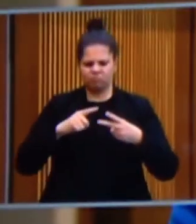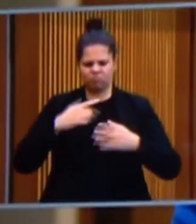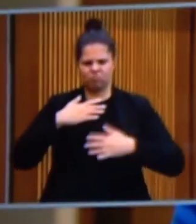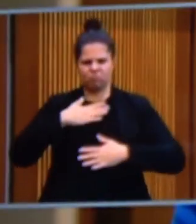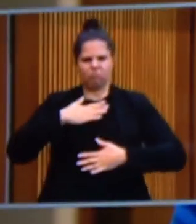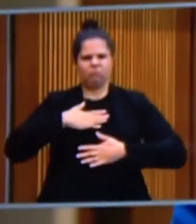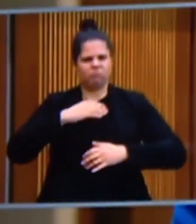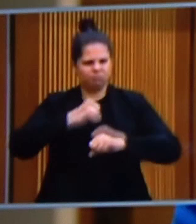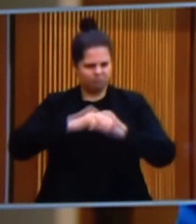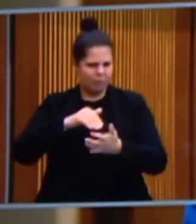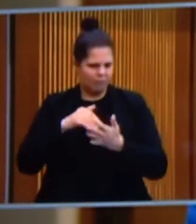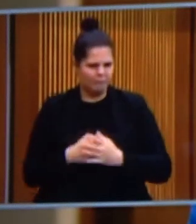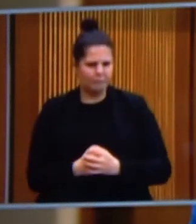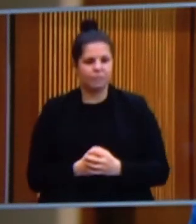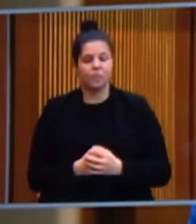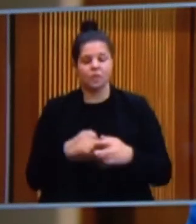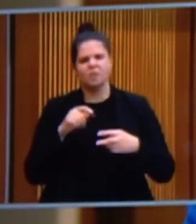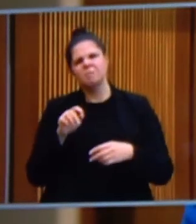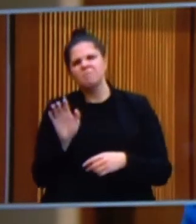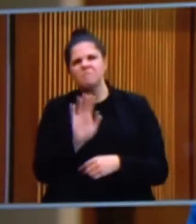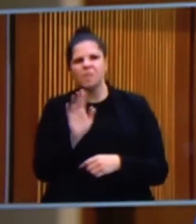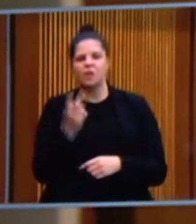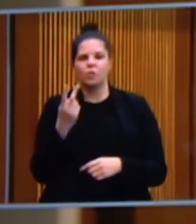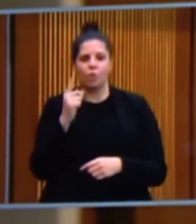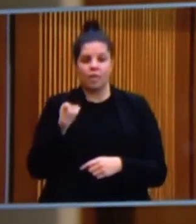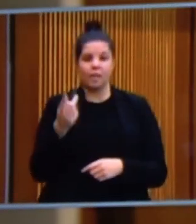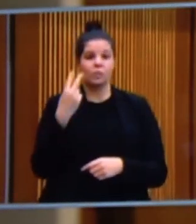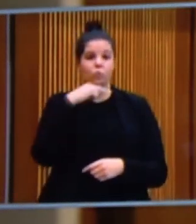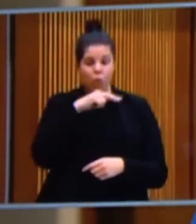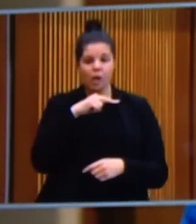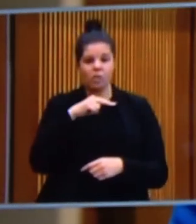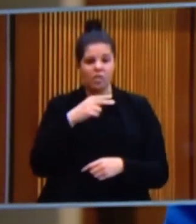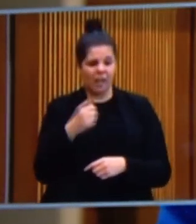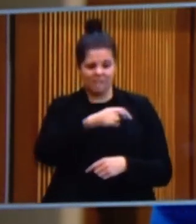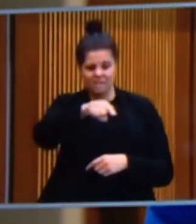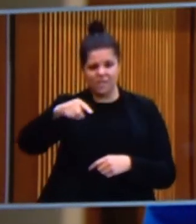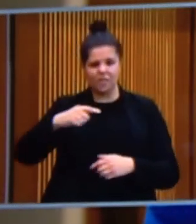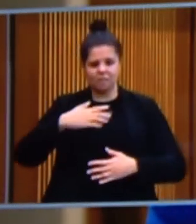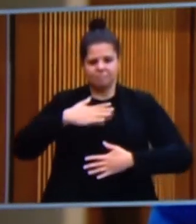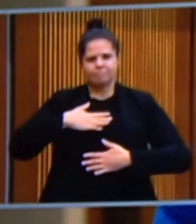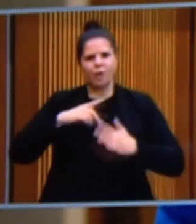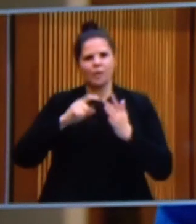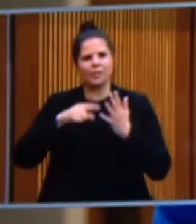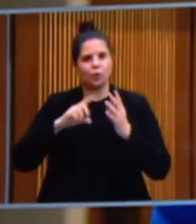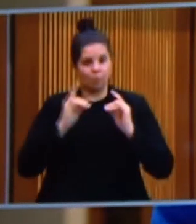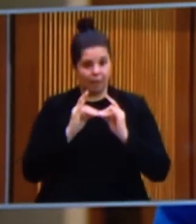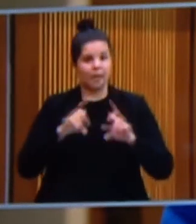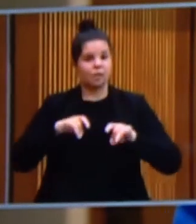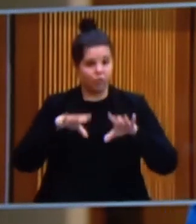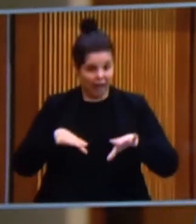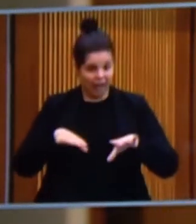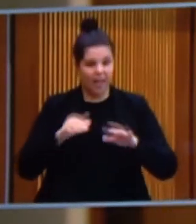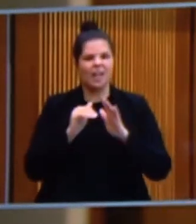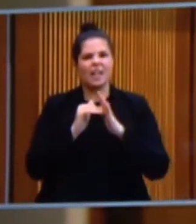time, there is around approximately 2,200 ventilated intensive care beds in Australia. At the moment,